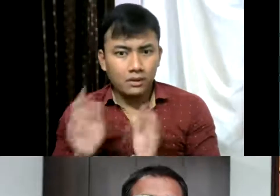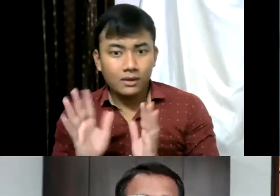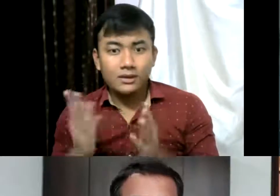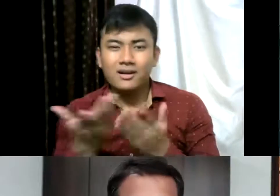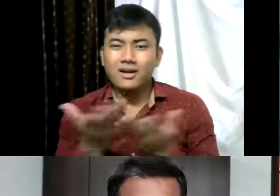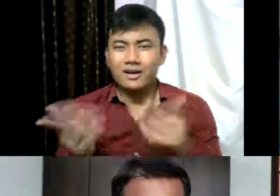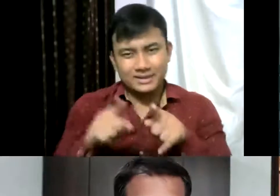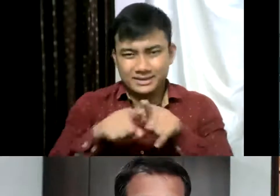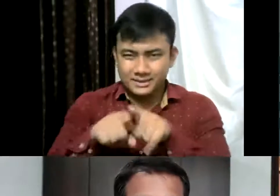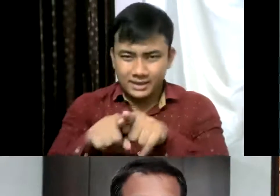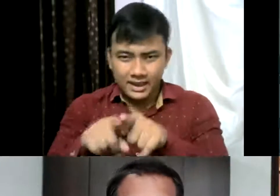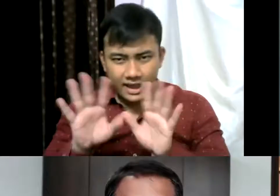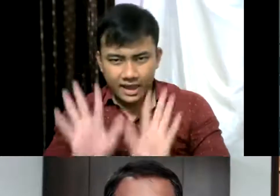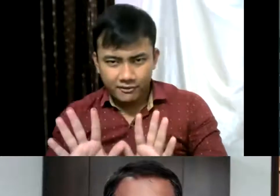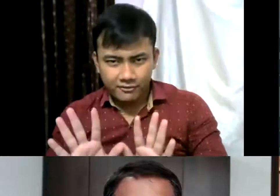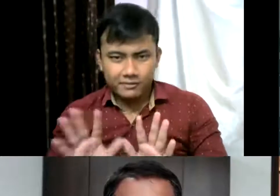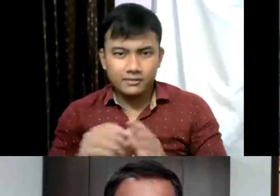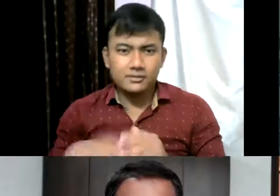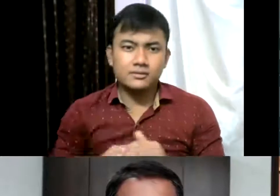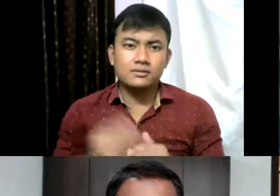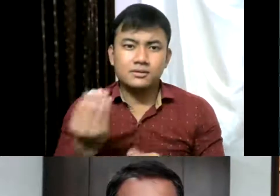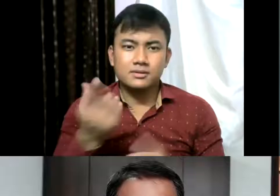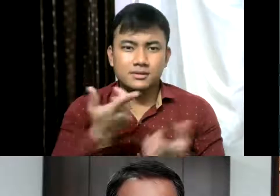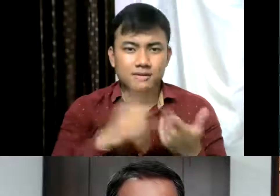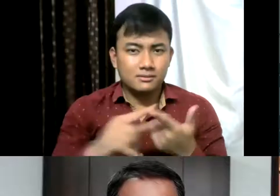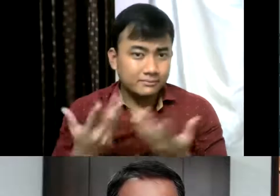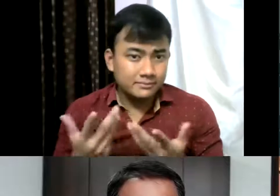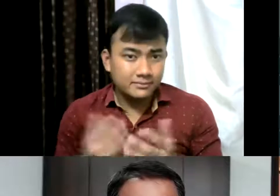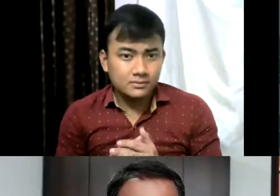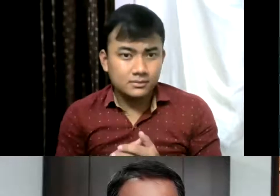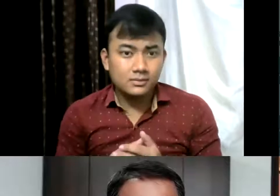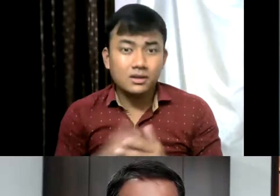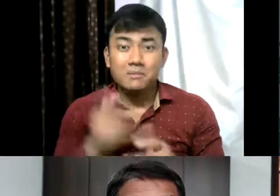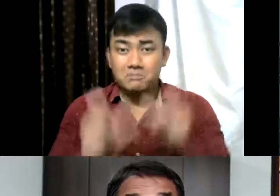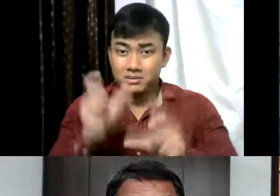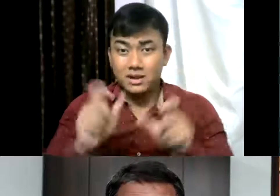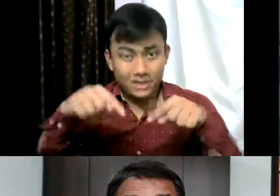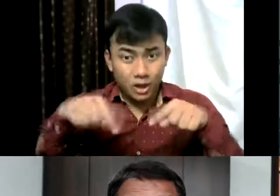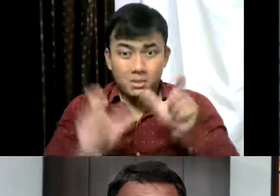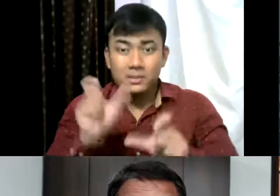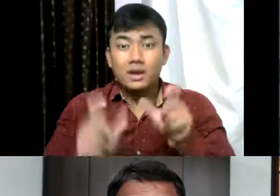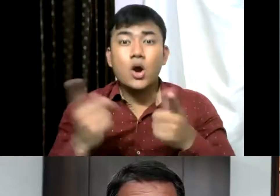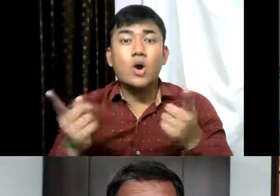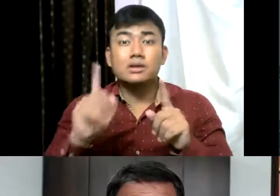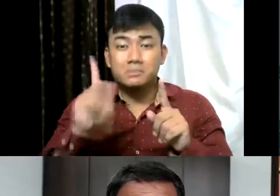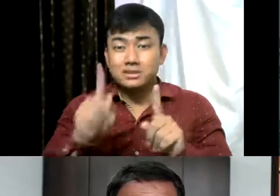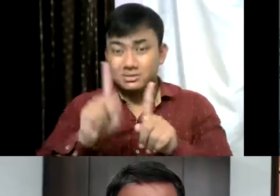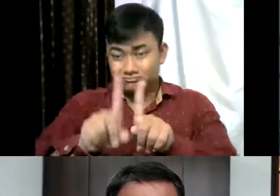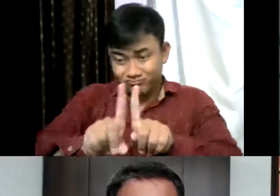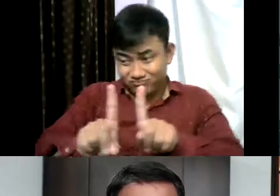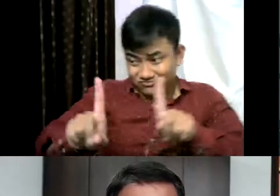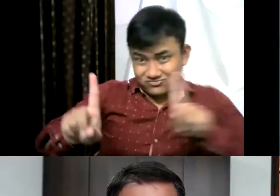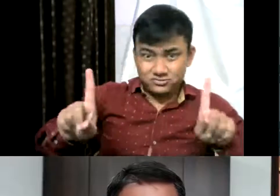scene, etc., etc. One way in which something that has come to us is social distancing, a term which is in such currency right